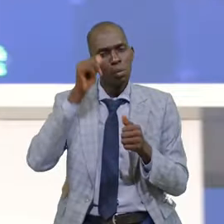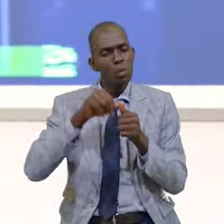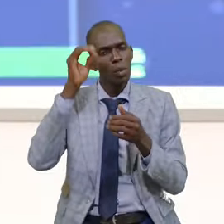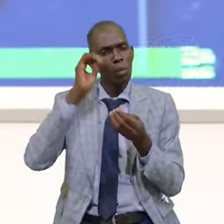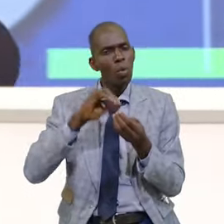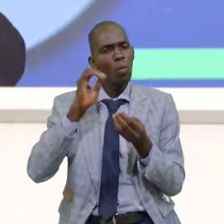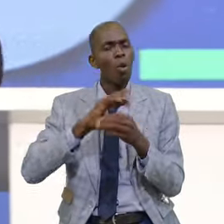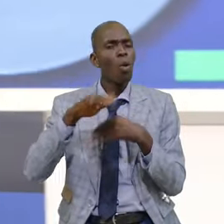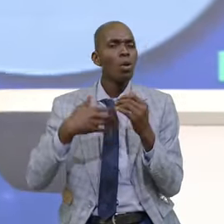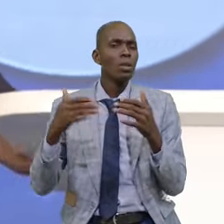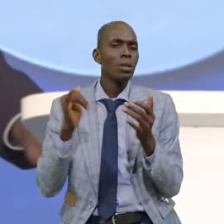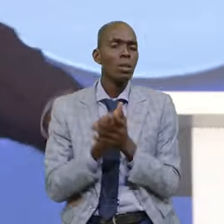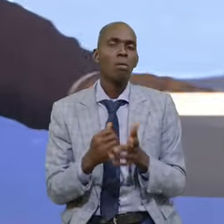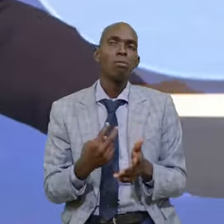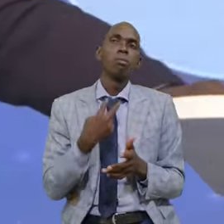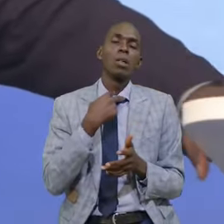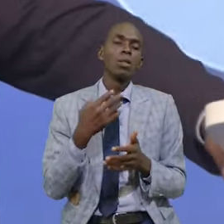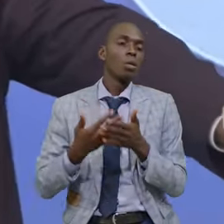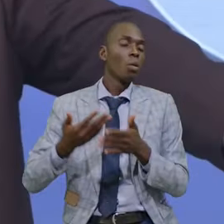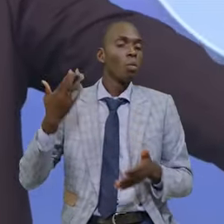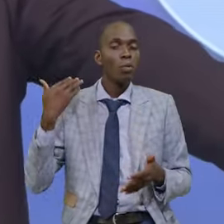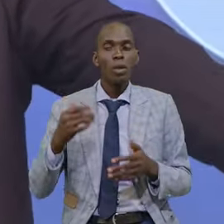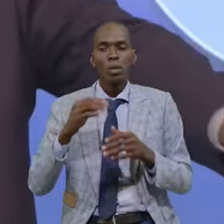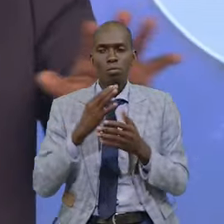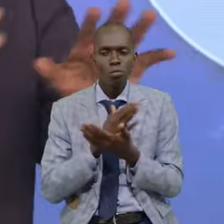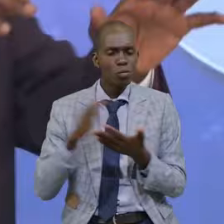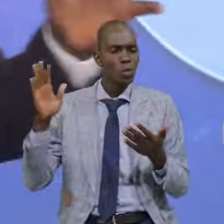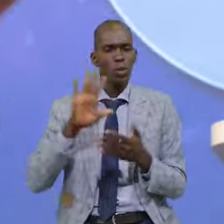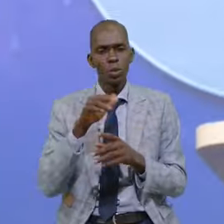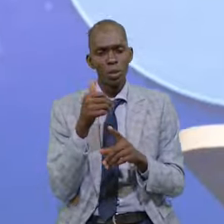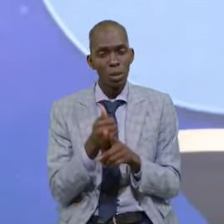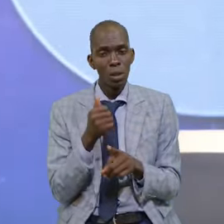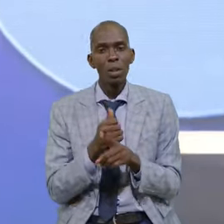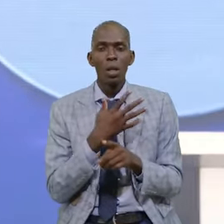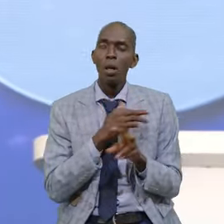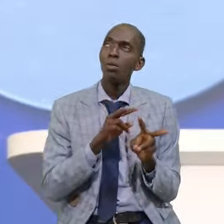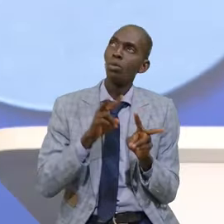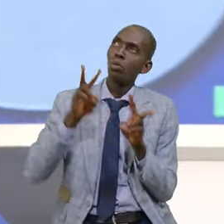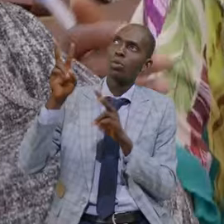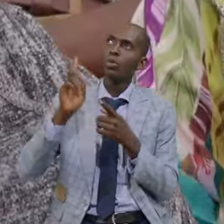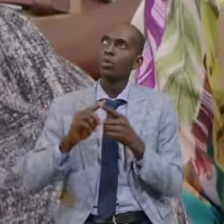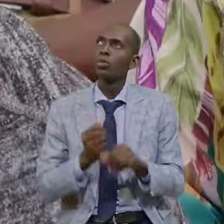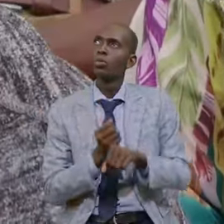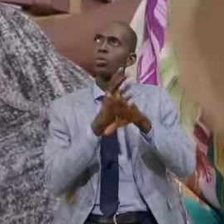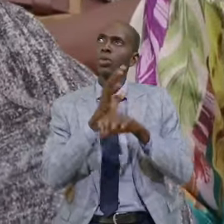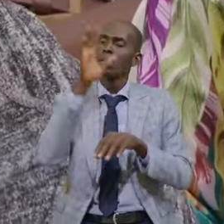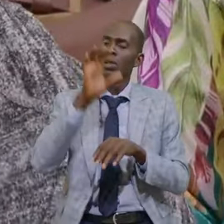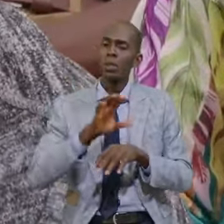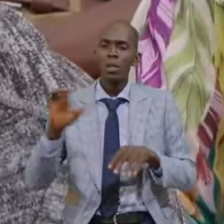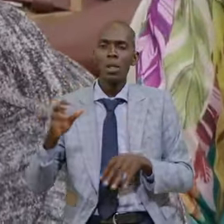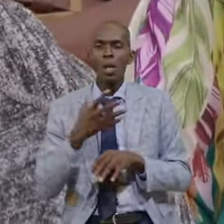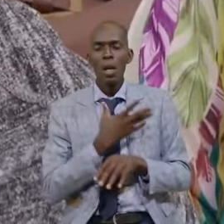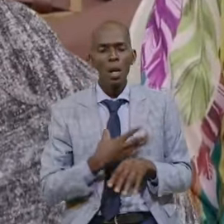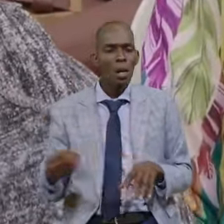past. Look away from yourself and look at Calvary and look beyond yourself and